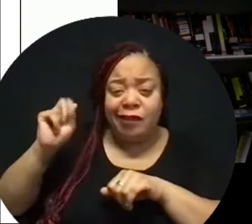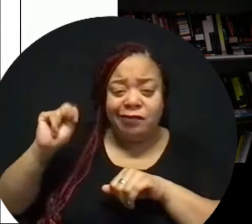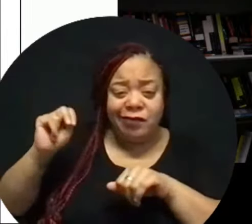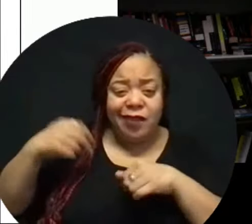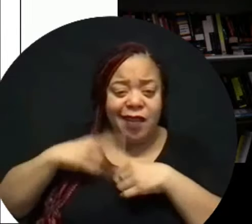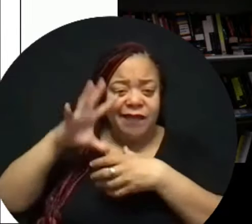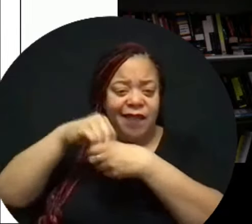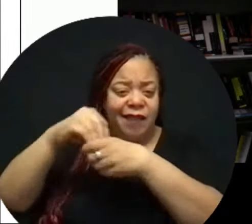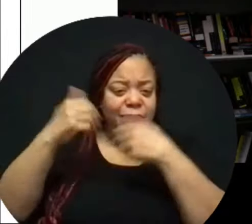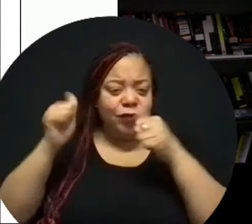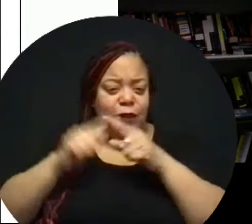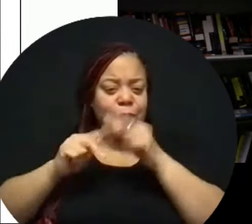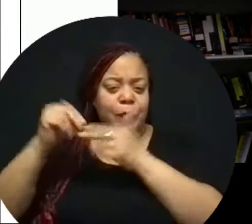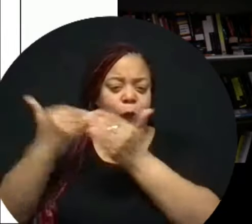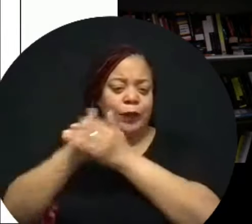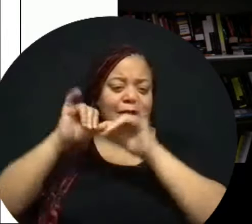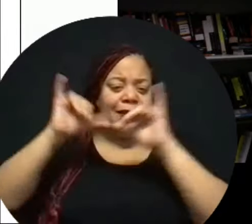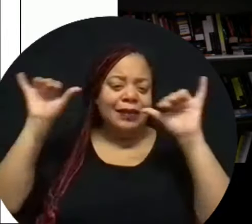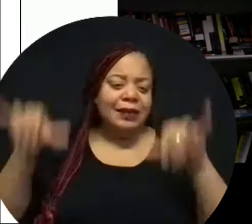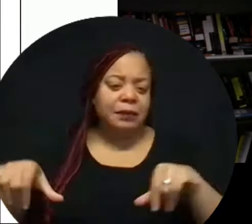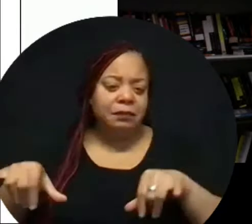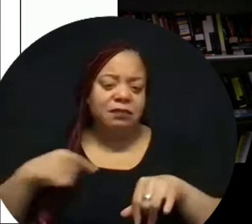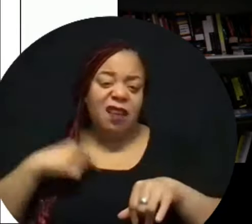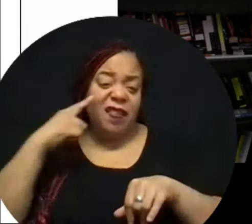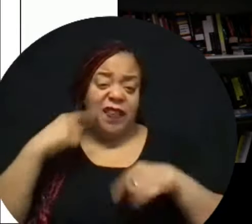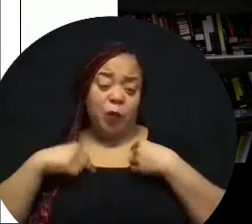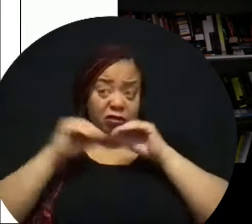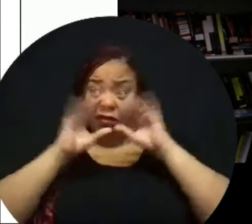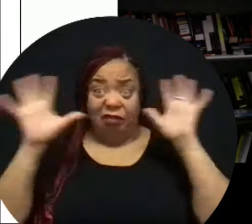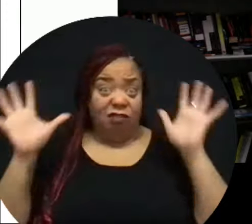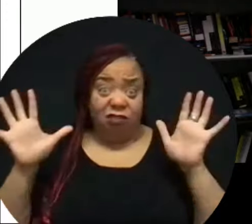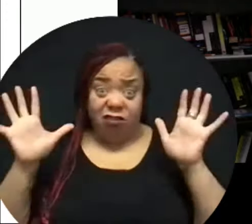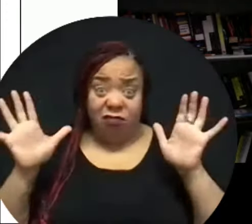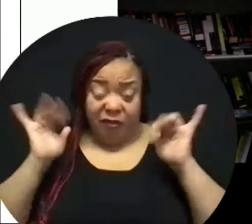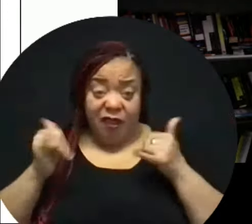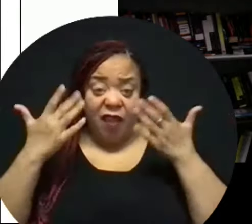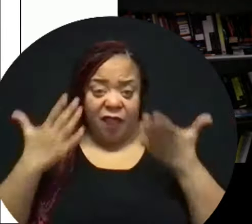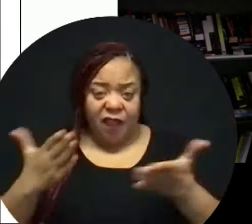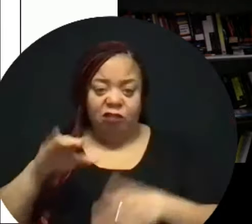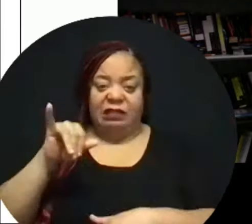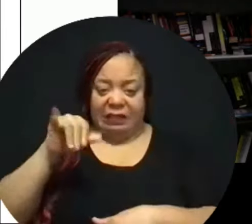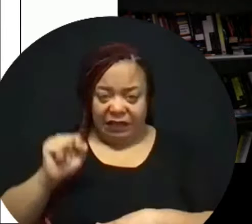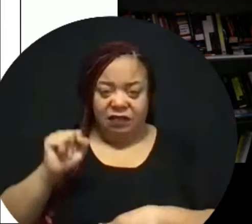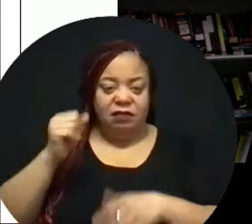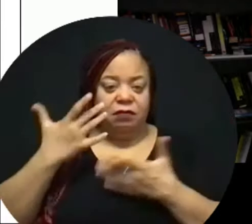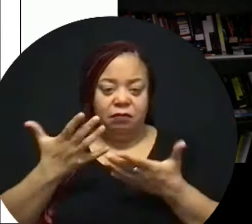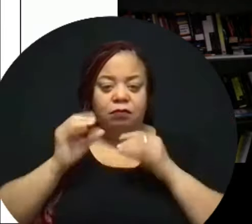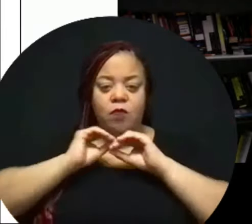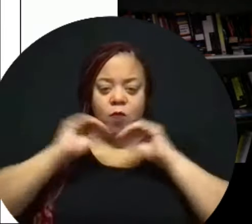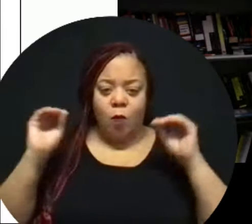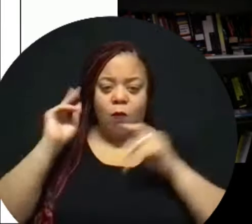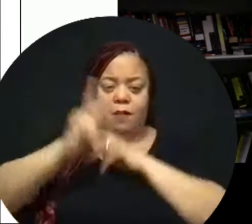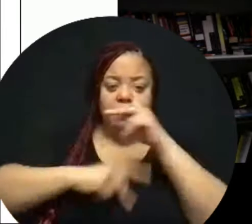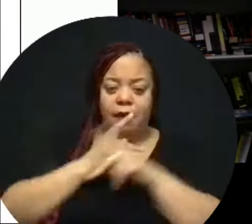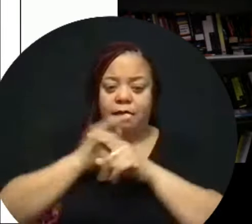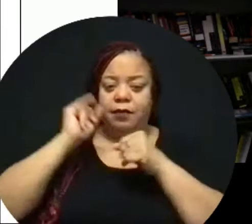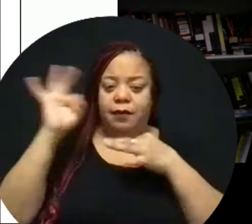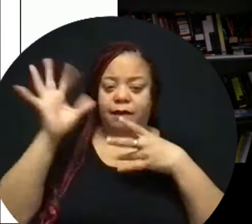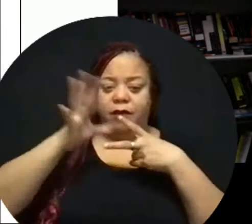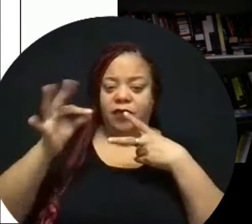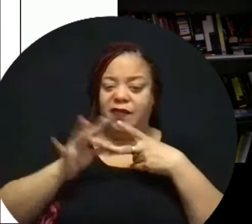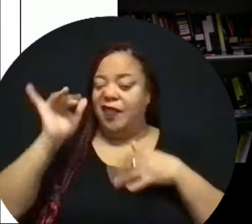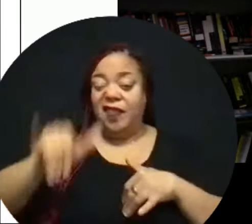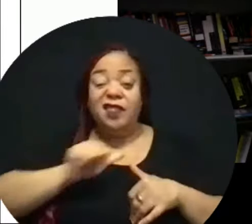there is no kind of alternative that isn't abolitionist, and there's no green future